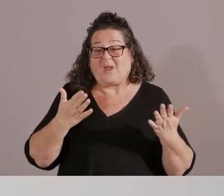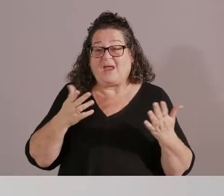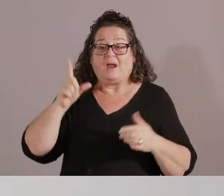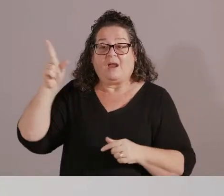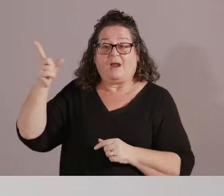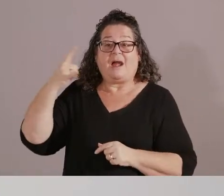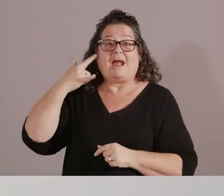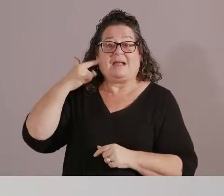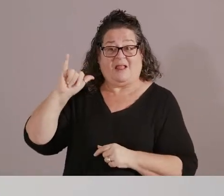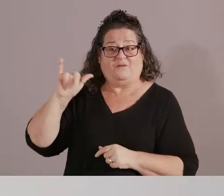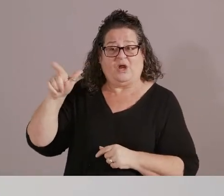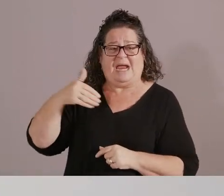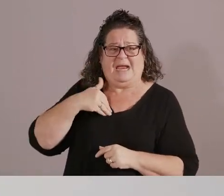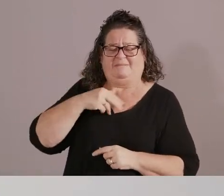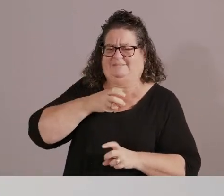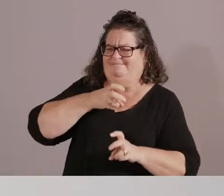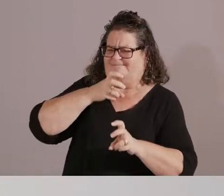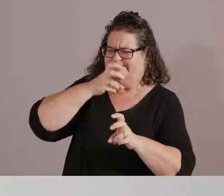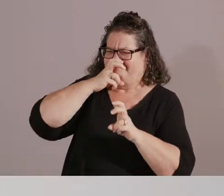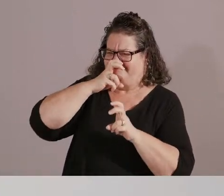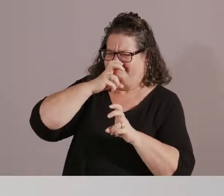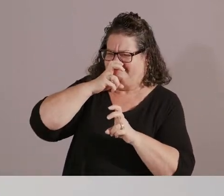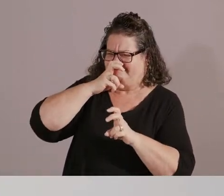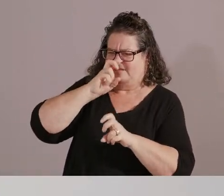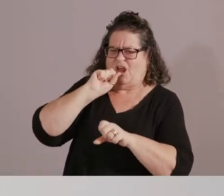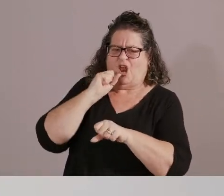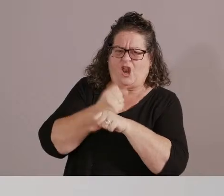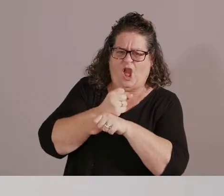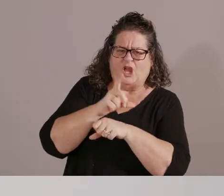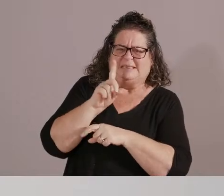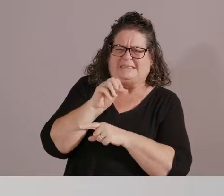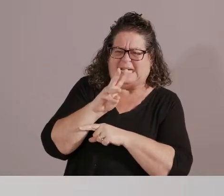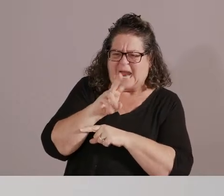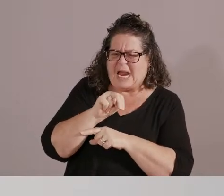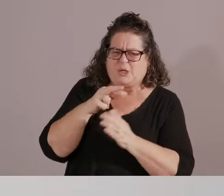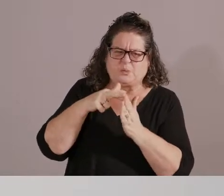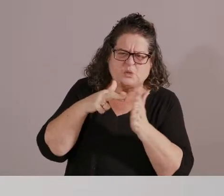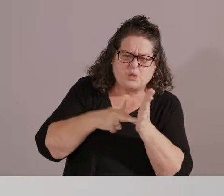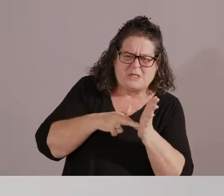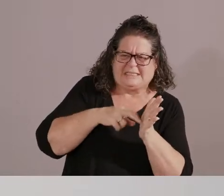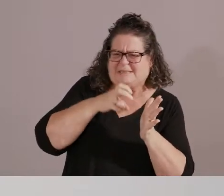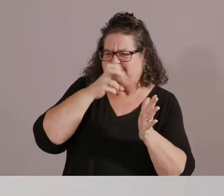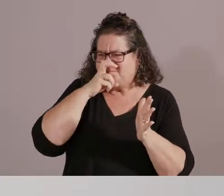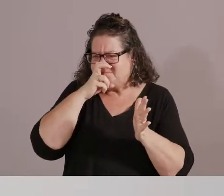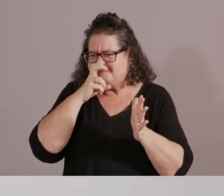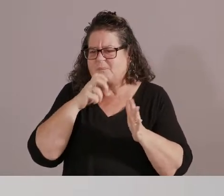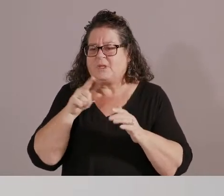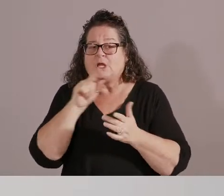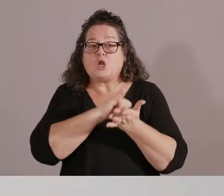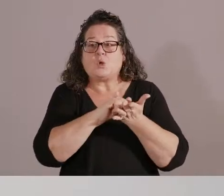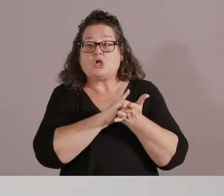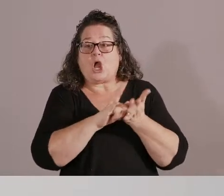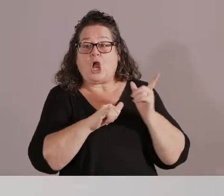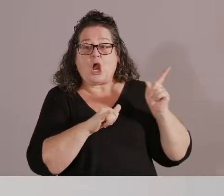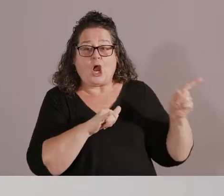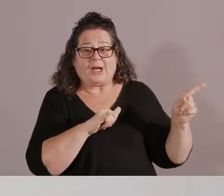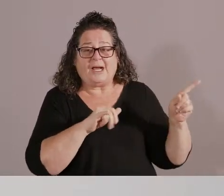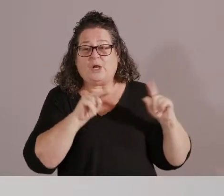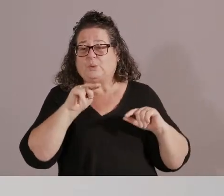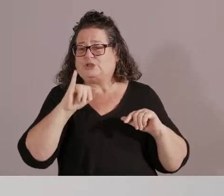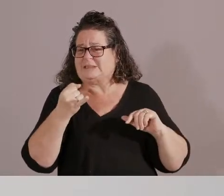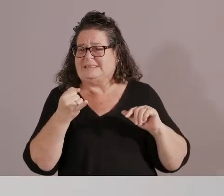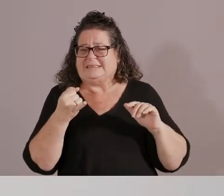mitigation strategies in place, or New Jersey and New York, they're experiencing what we are experiencing. I mean, I don't want any Arizonan to